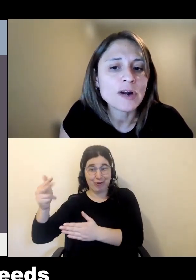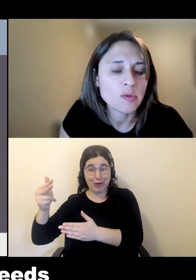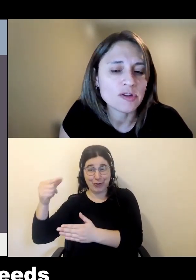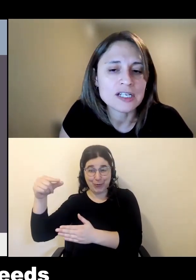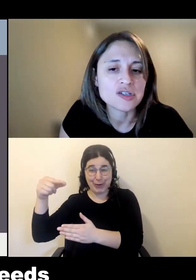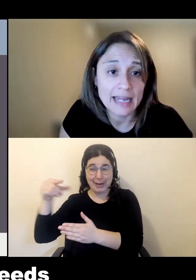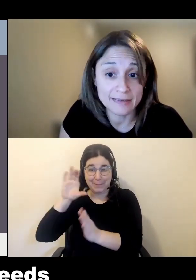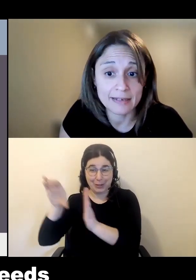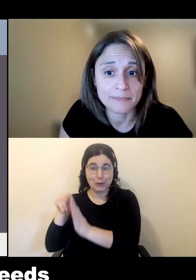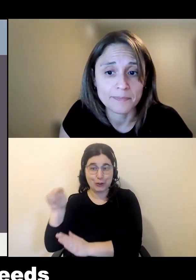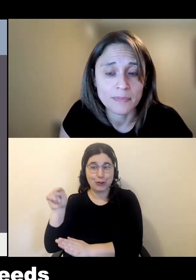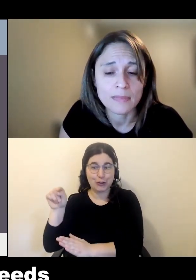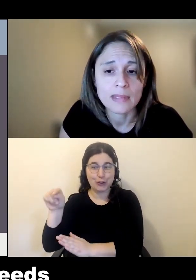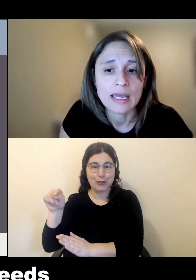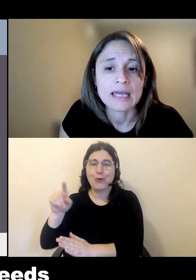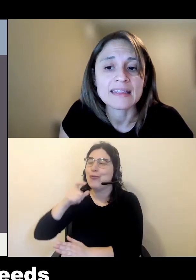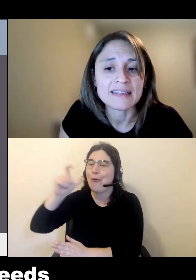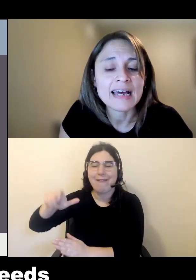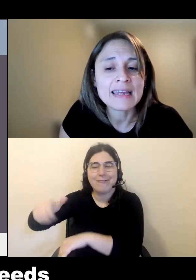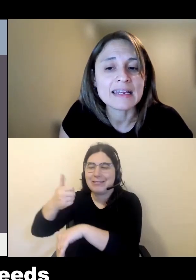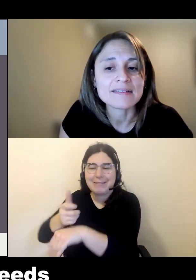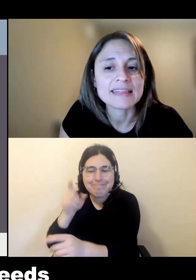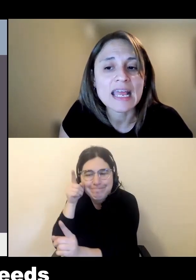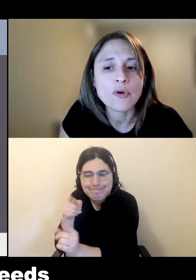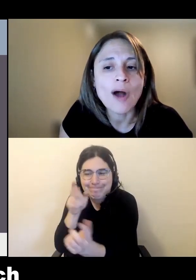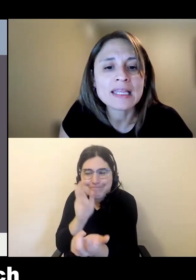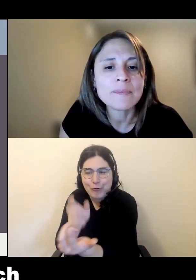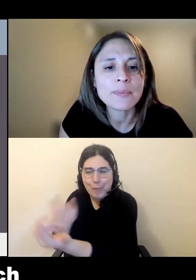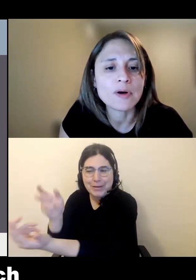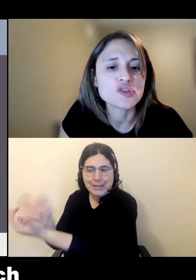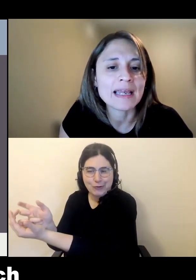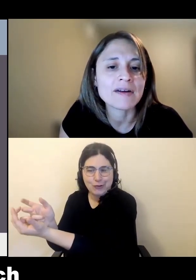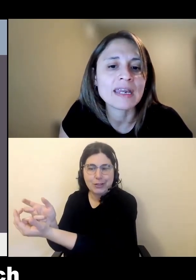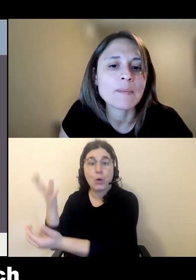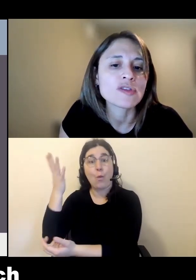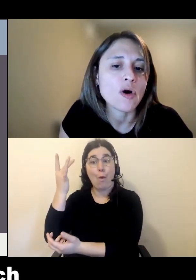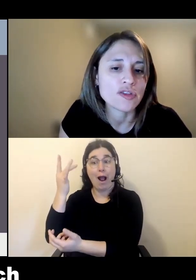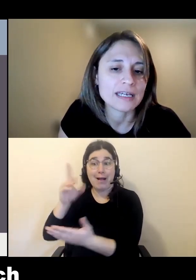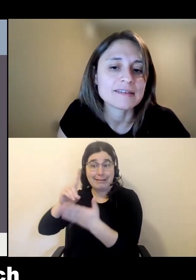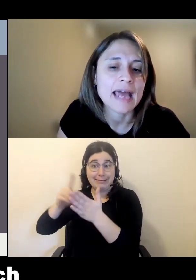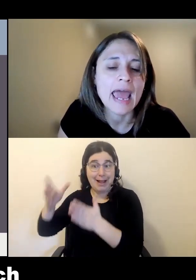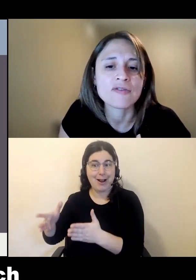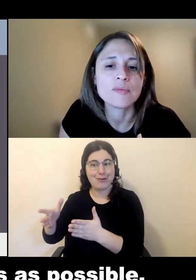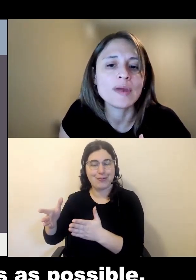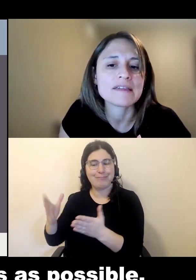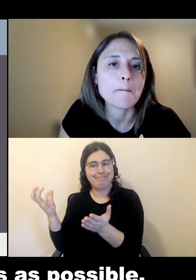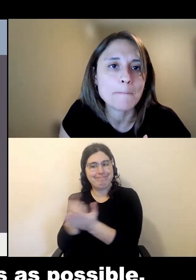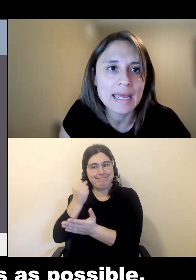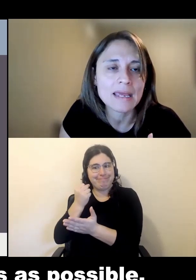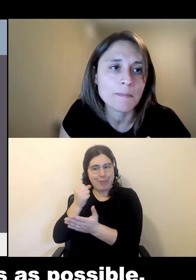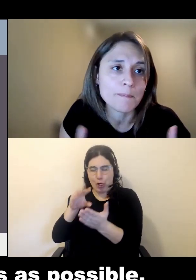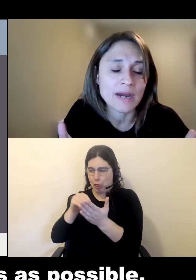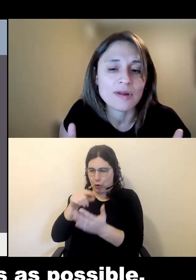needs for accommodations lessen. The designers take a proactive approach by learning about their audience and removing